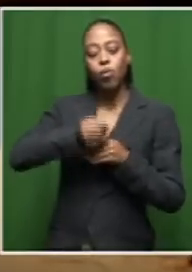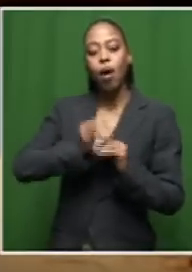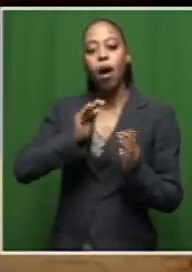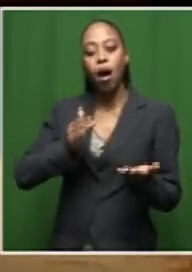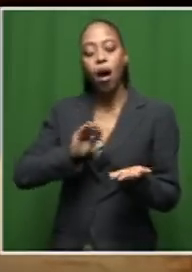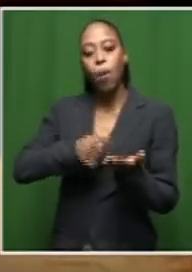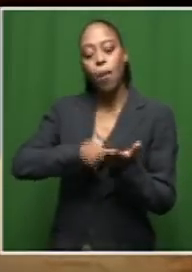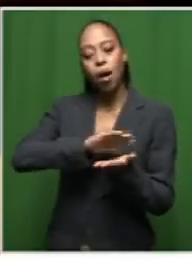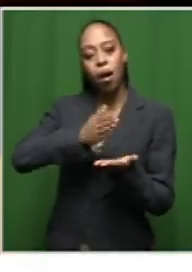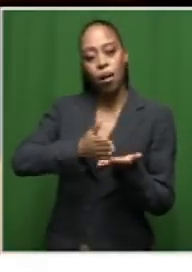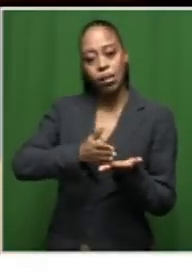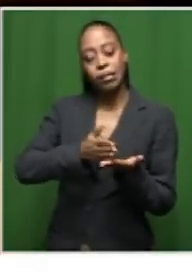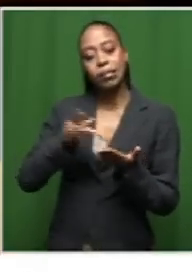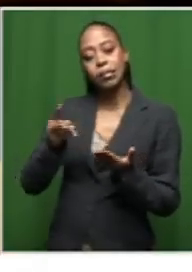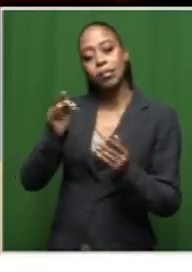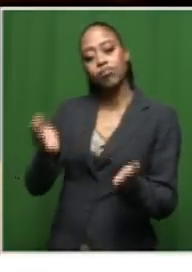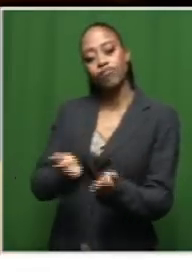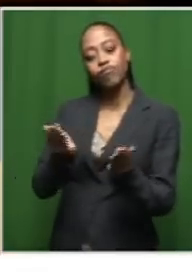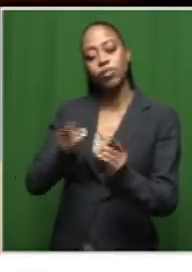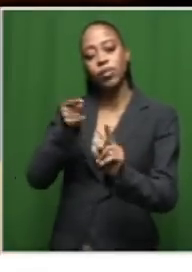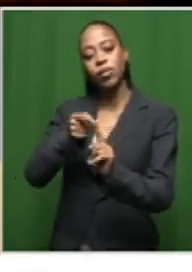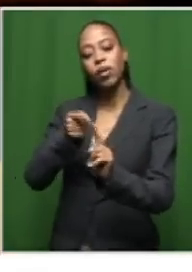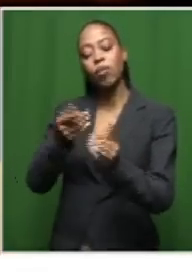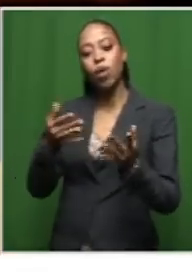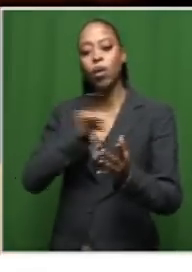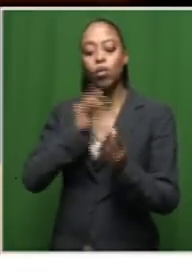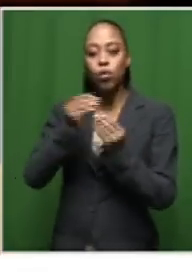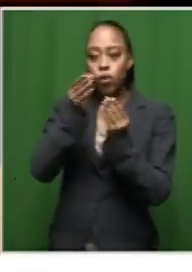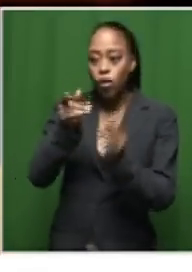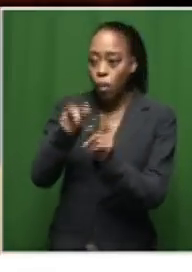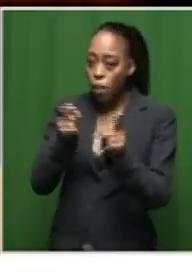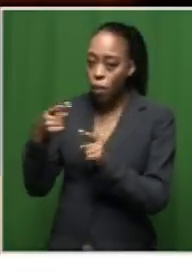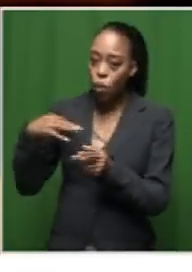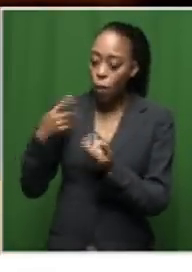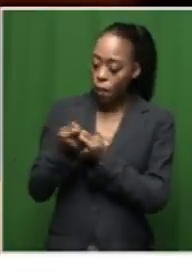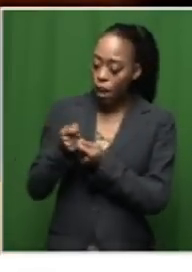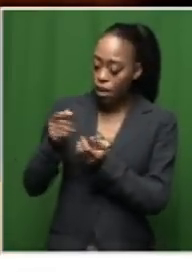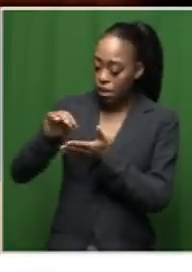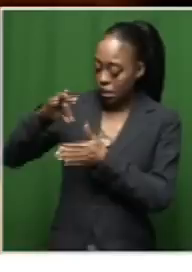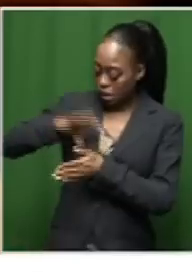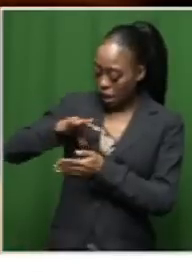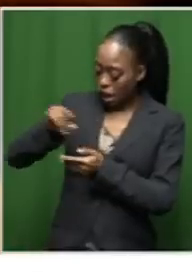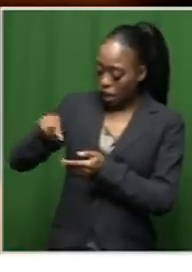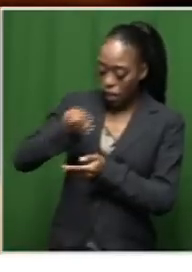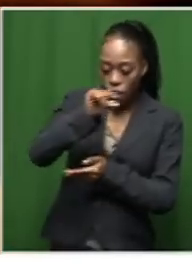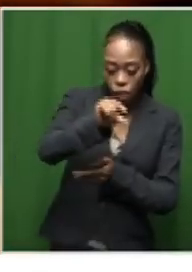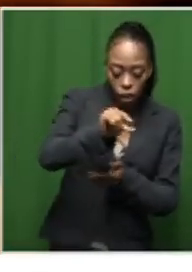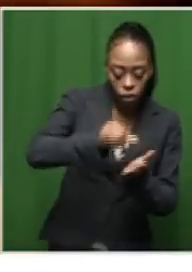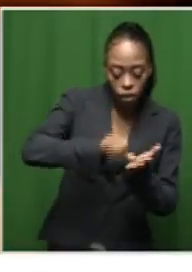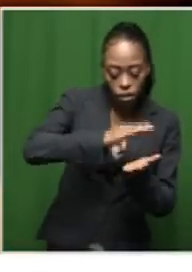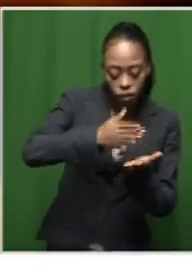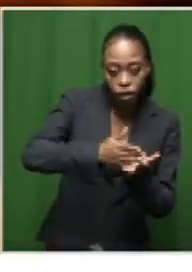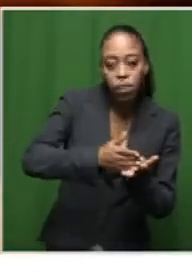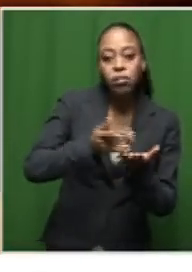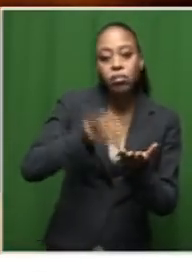benefits yesterday. The campaign focused on informing the contributor about the laws governing pension funds as